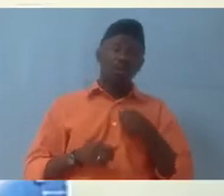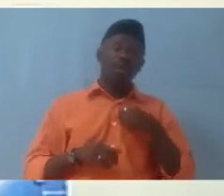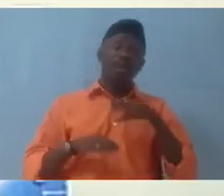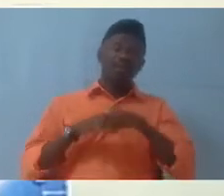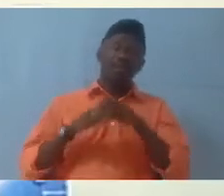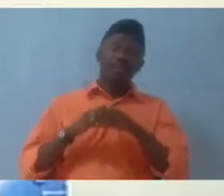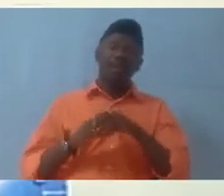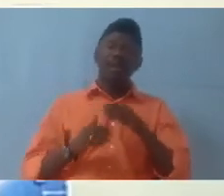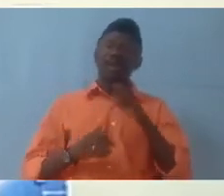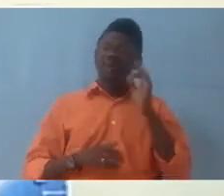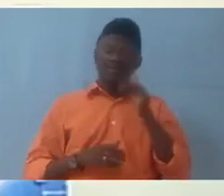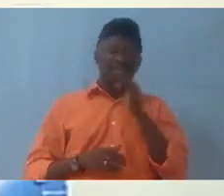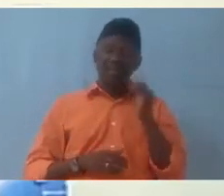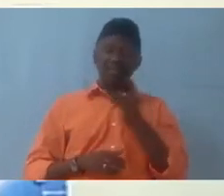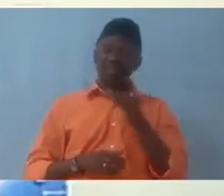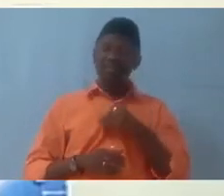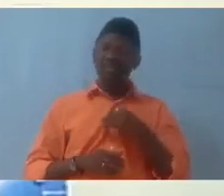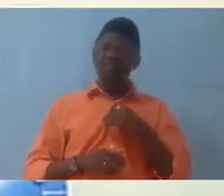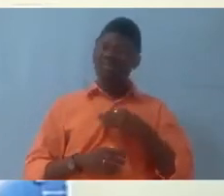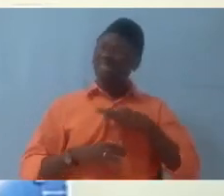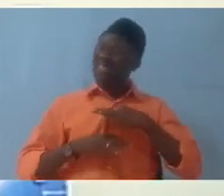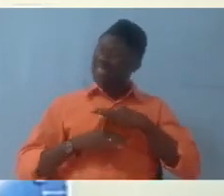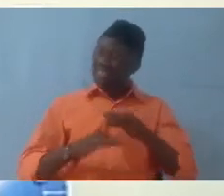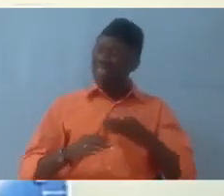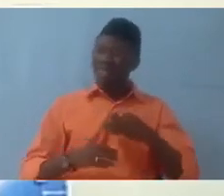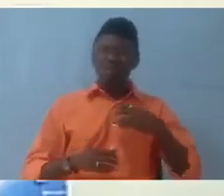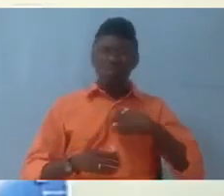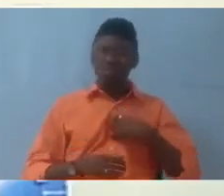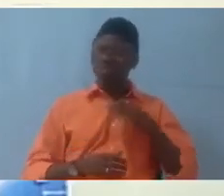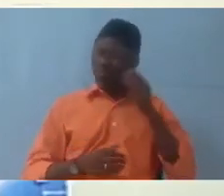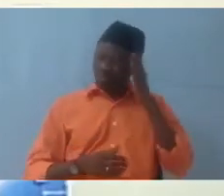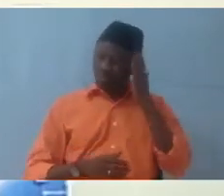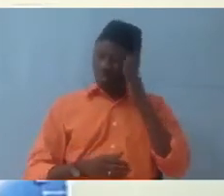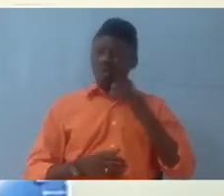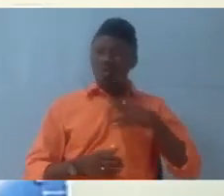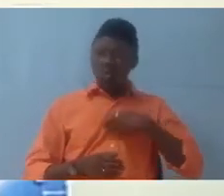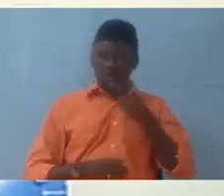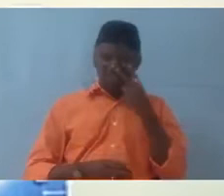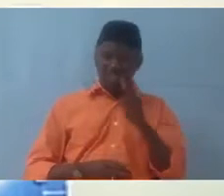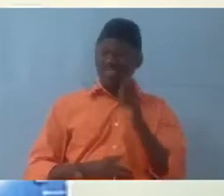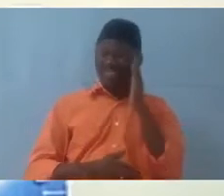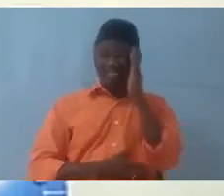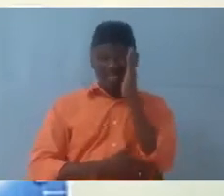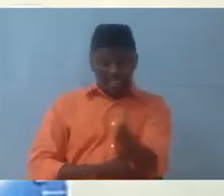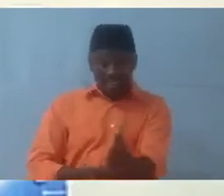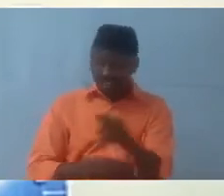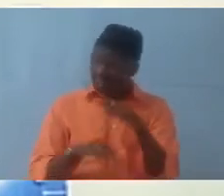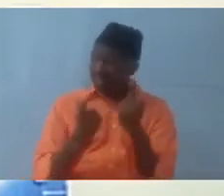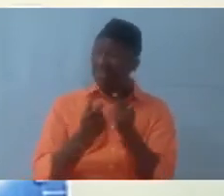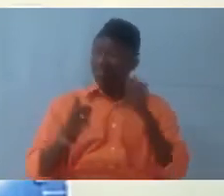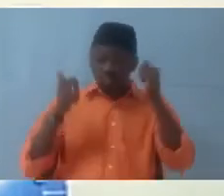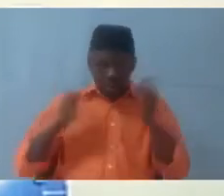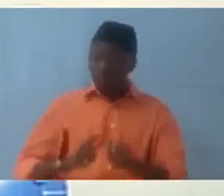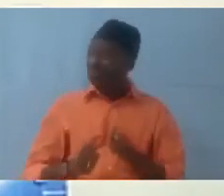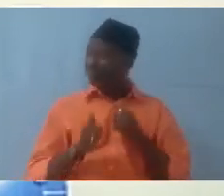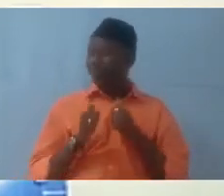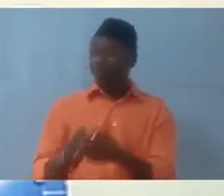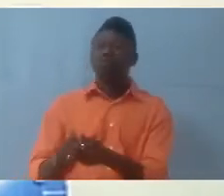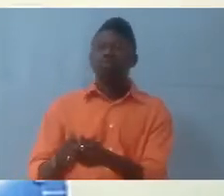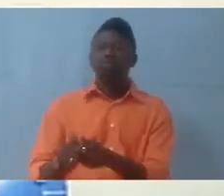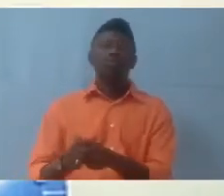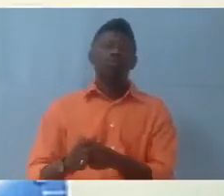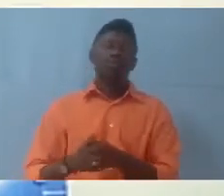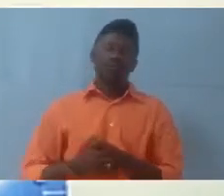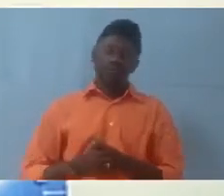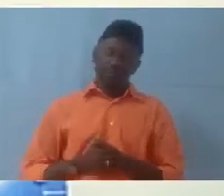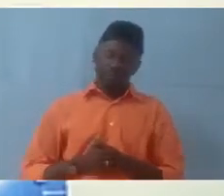on making sure that the right thing has been done. Way nak gis na né amna suma yenen nawlé yo xamné ñoom itamen ñu ngi sess rek né dal li war fokk ci ñu def ko.